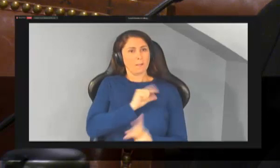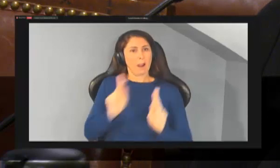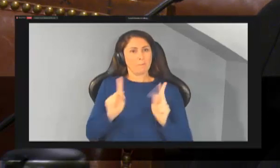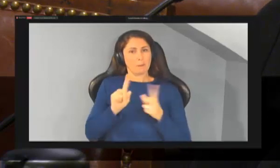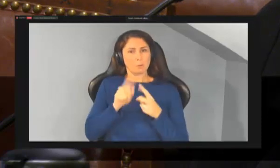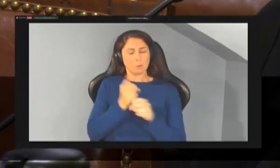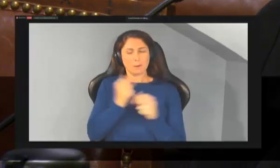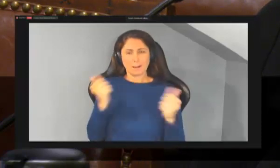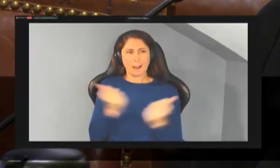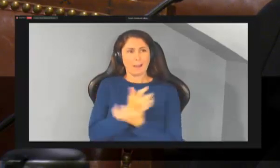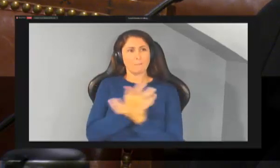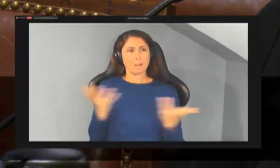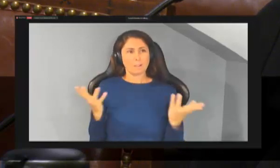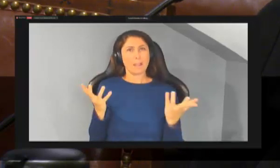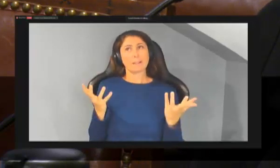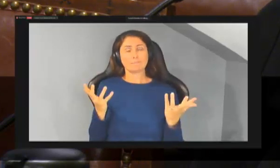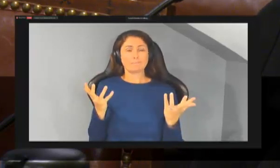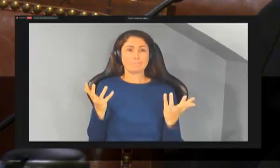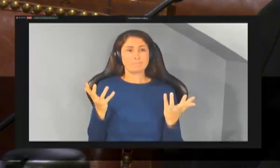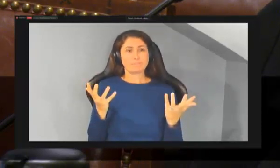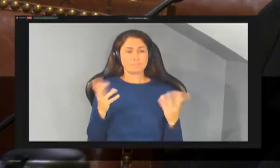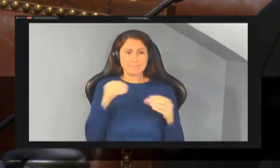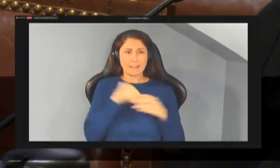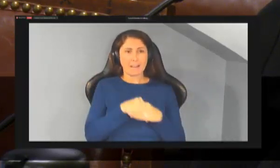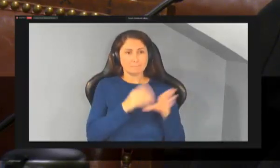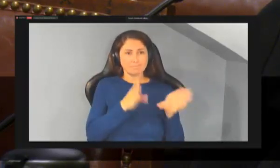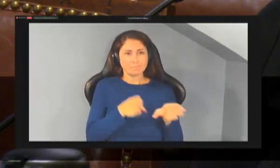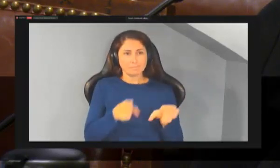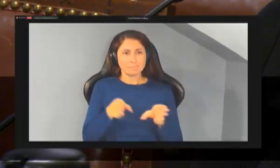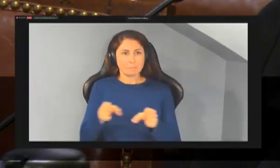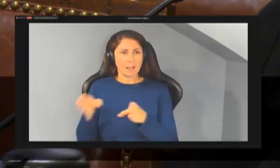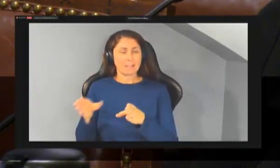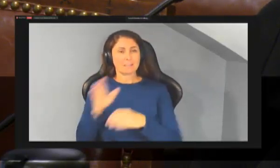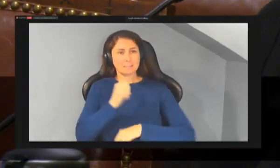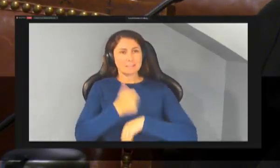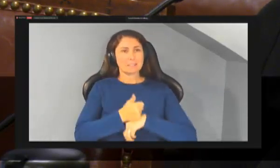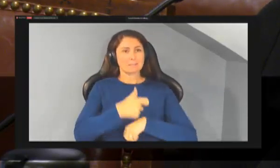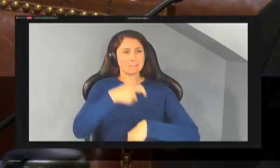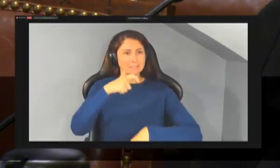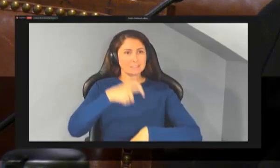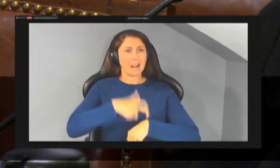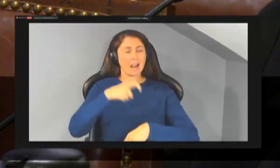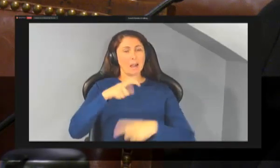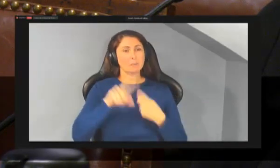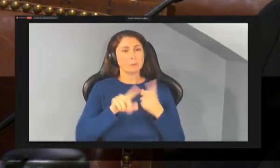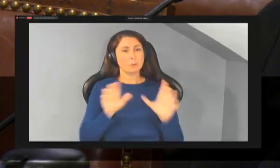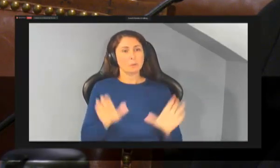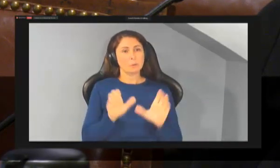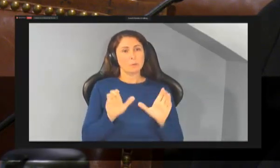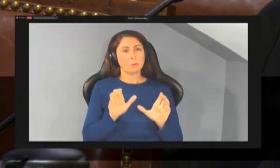of in place in time to do that